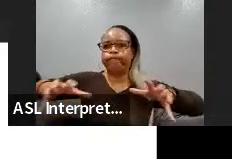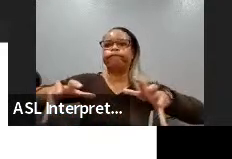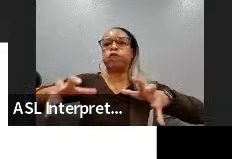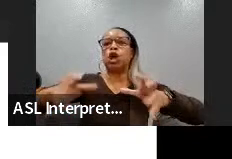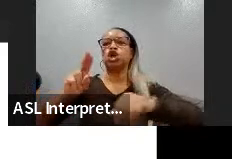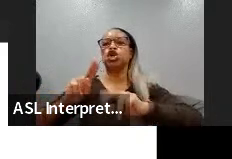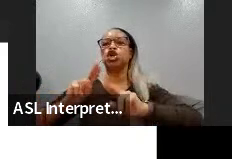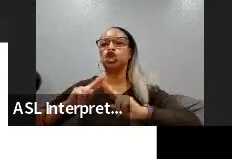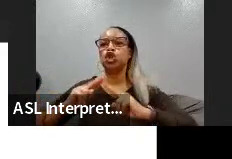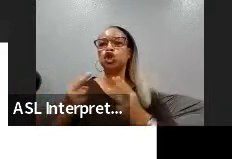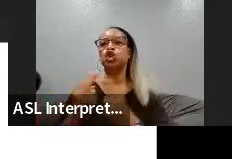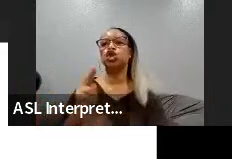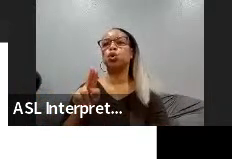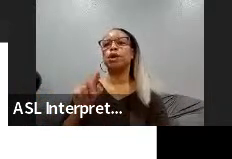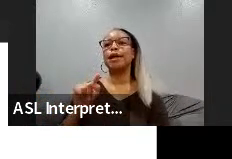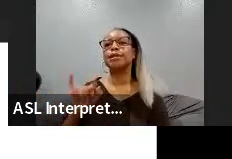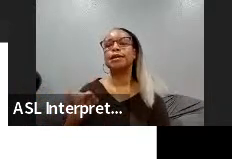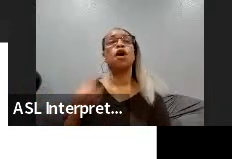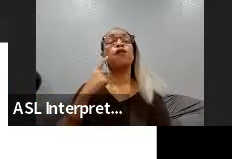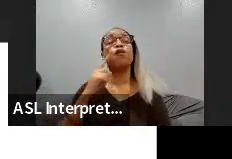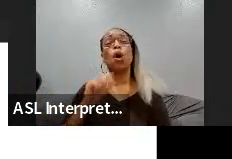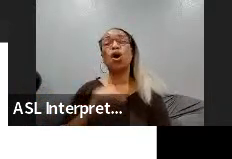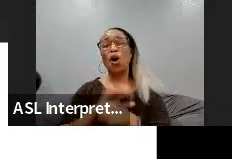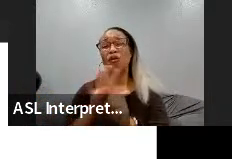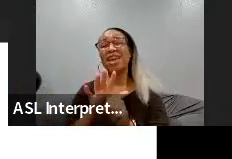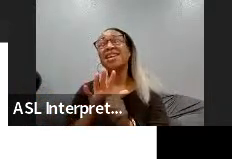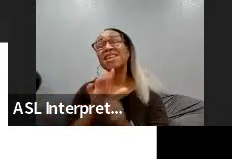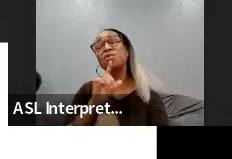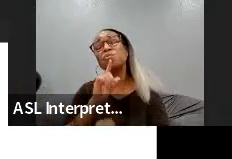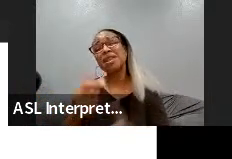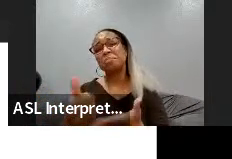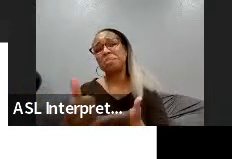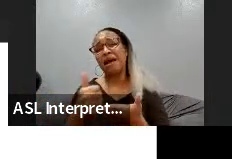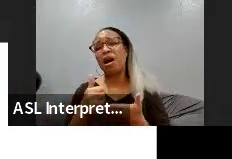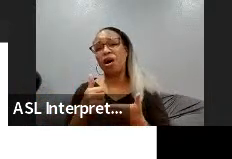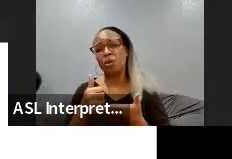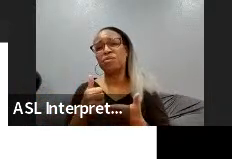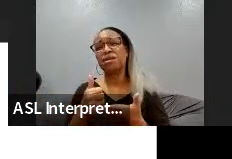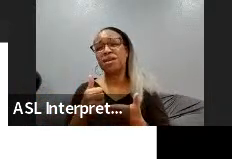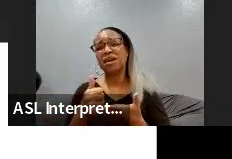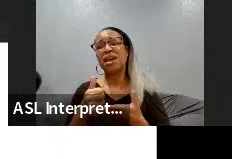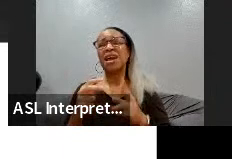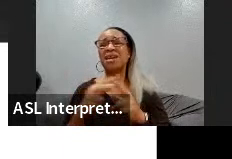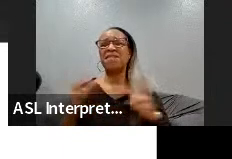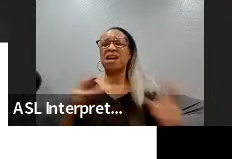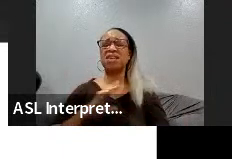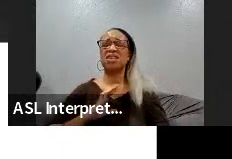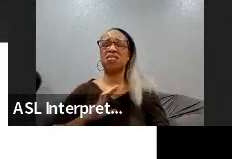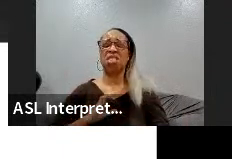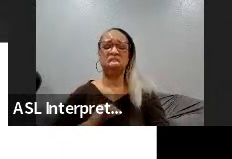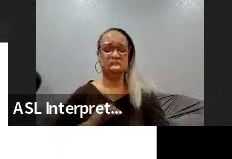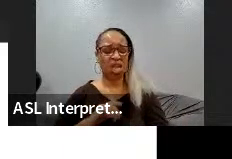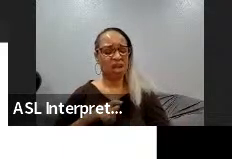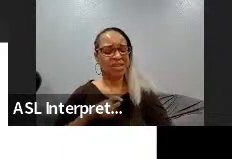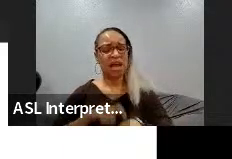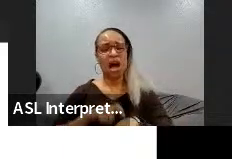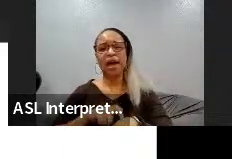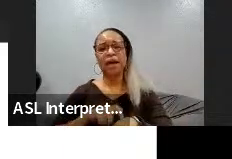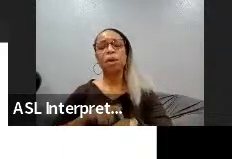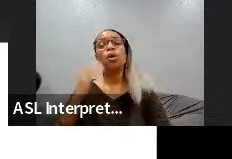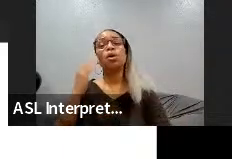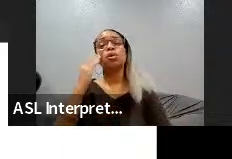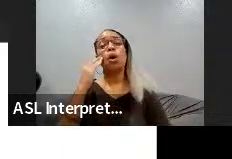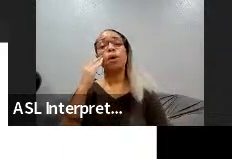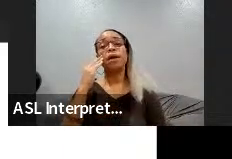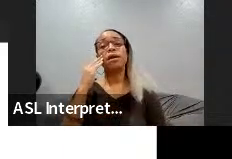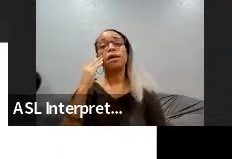time, it's been a source of hope in a very discouraging time, that knowing that we could,